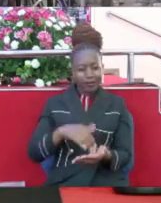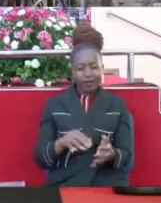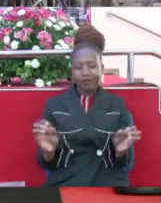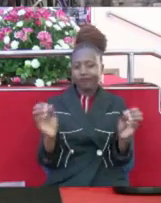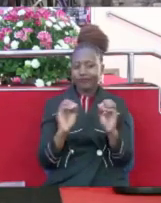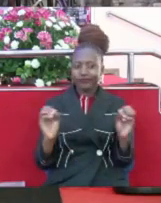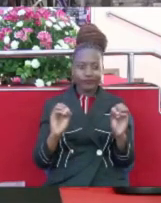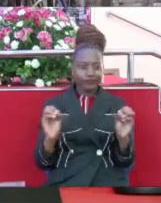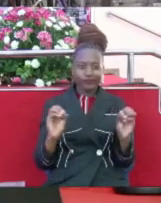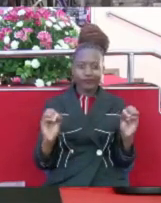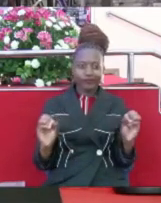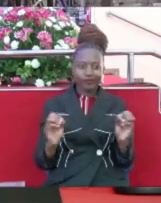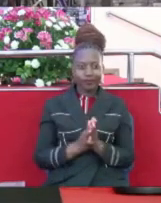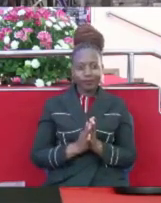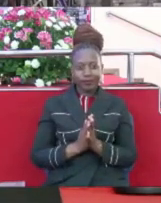nimeokoka sitendi vile tena.